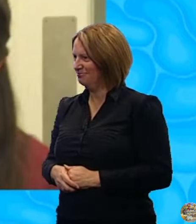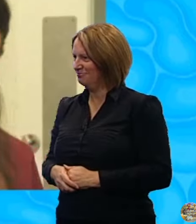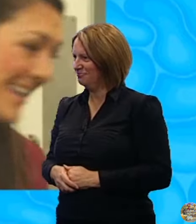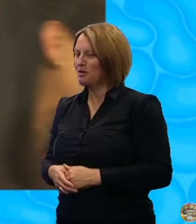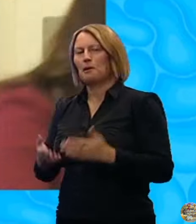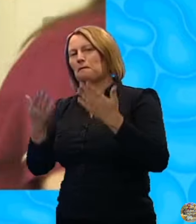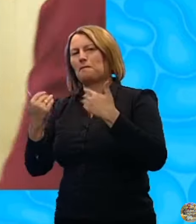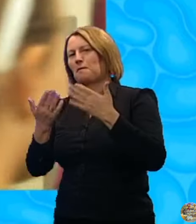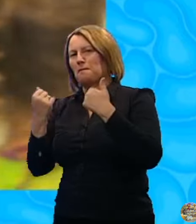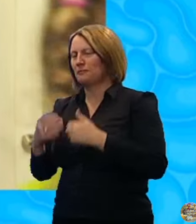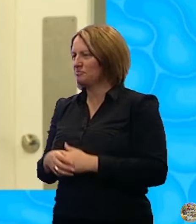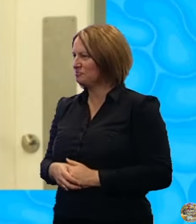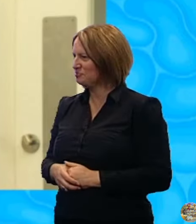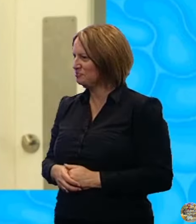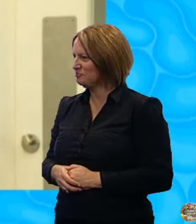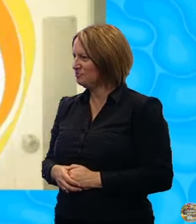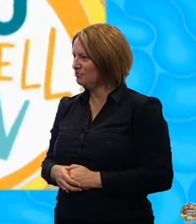Okay, guys, come on this way.